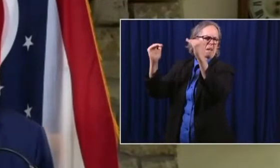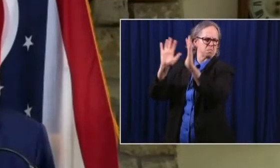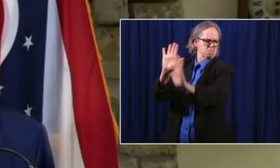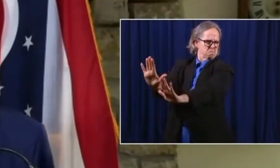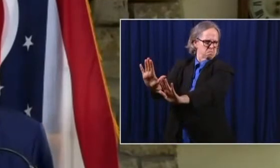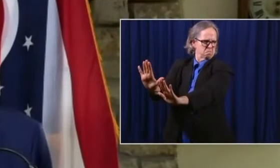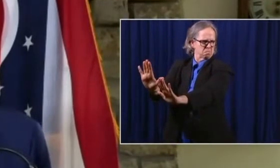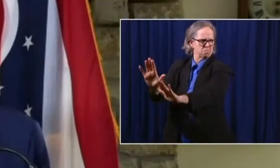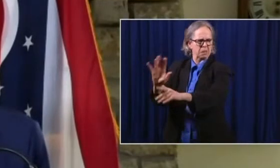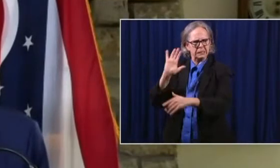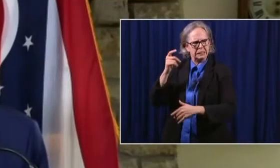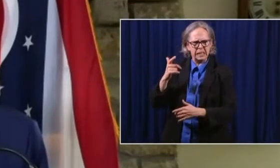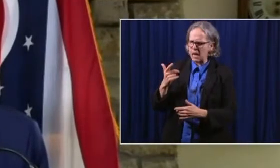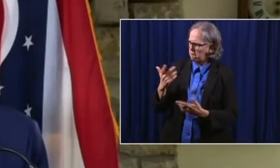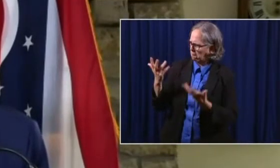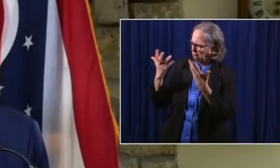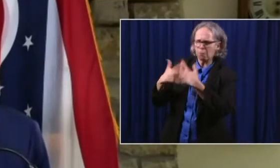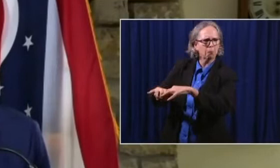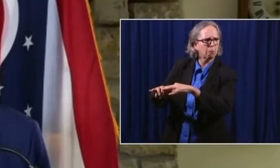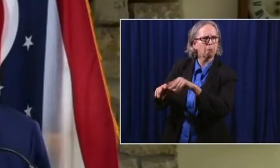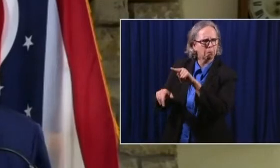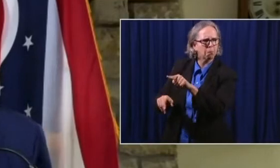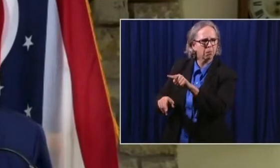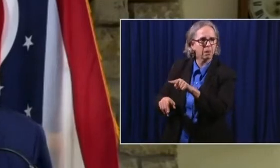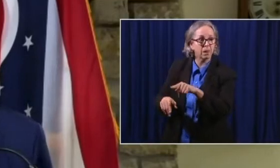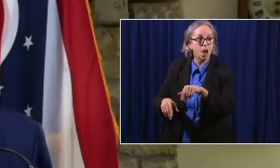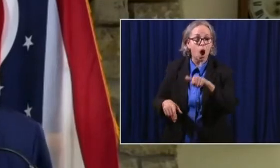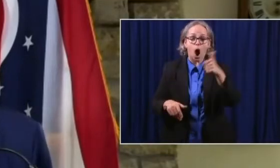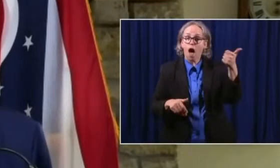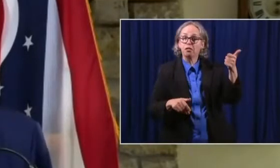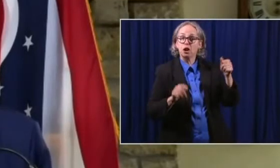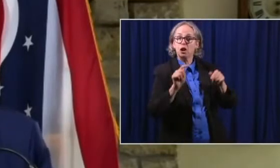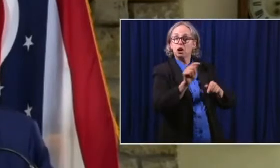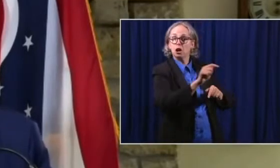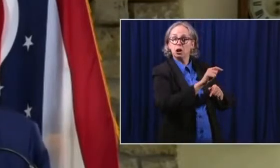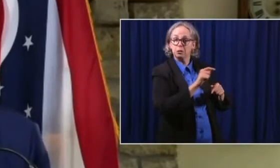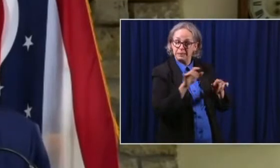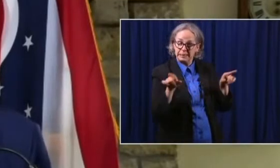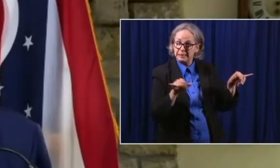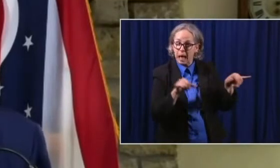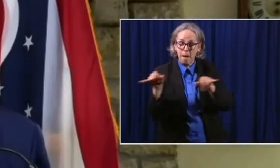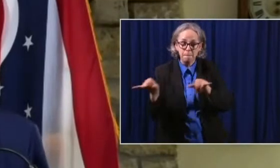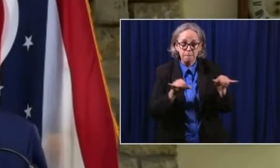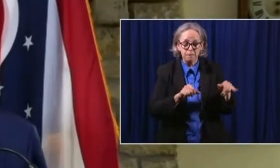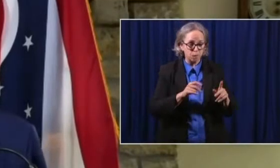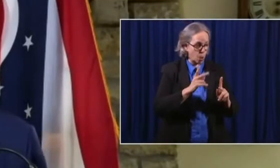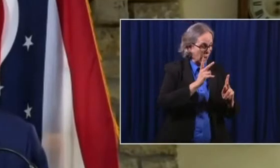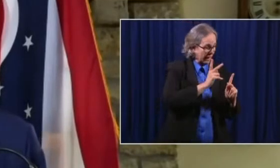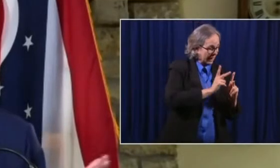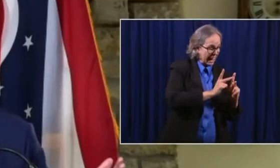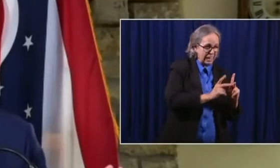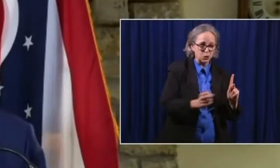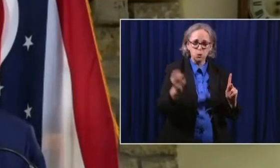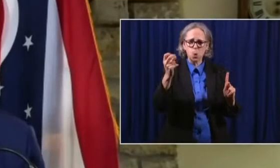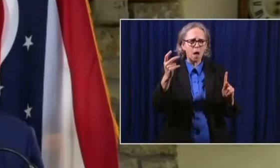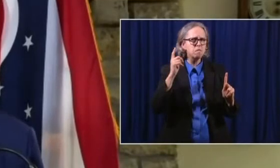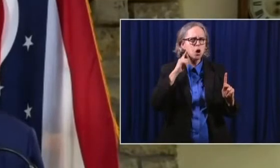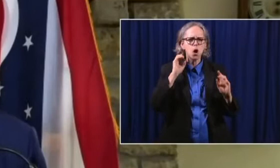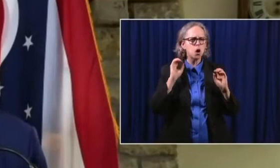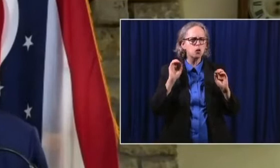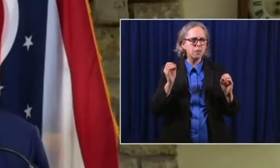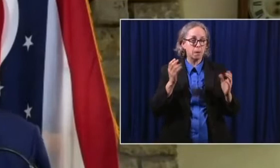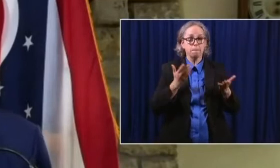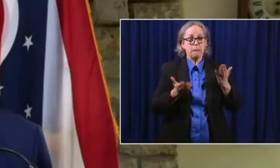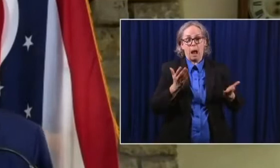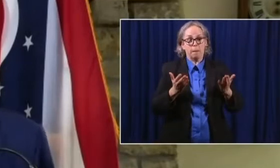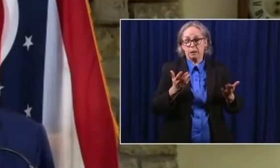that. I'm not aware of anybody else doing it at the K through 12 level. It could work,